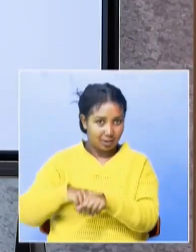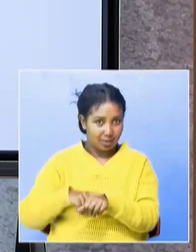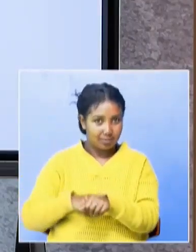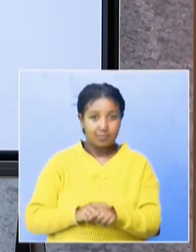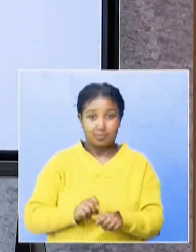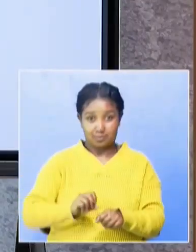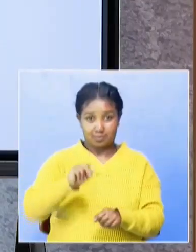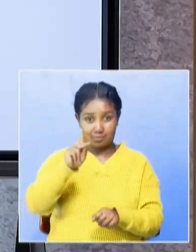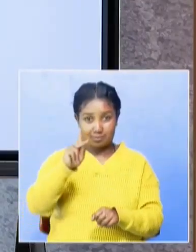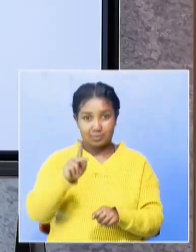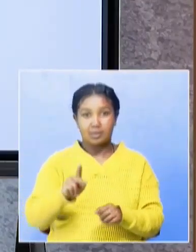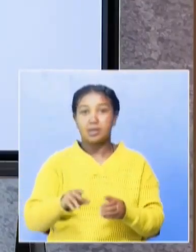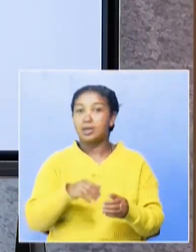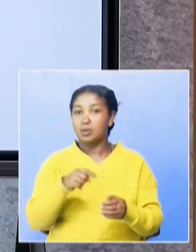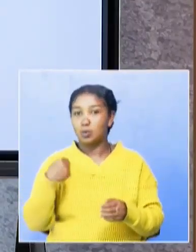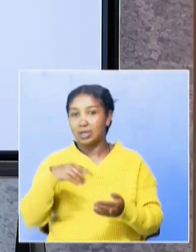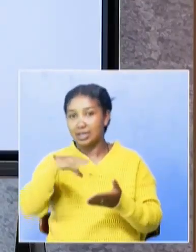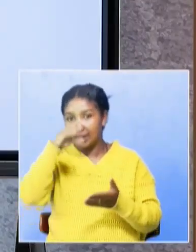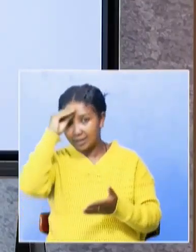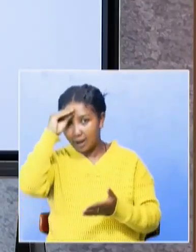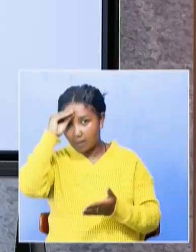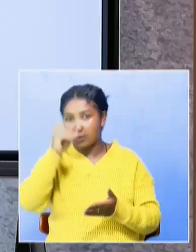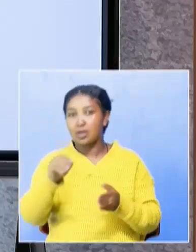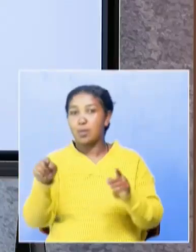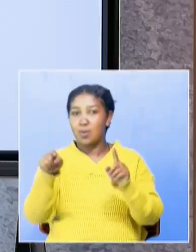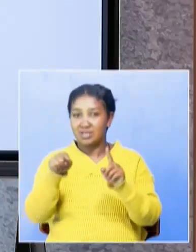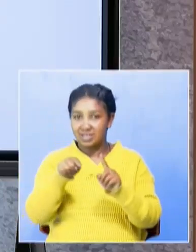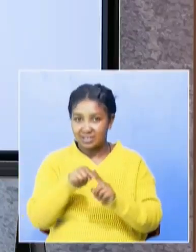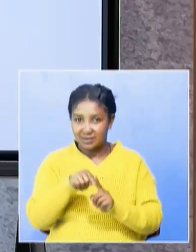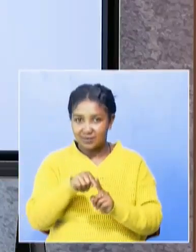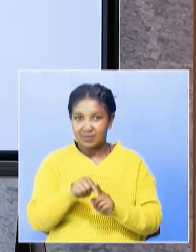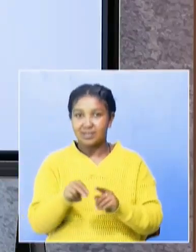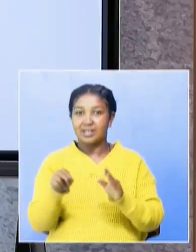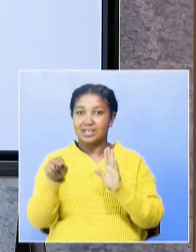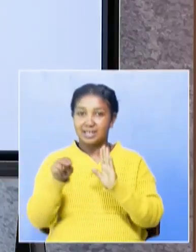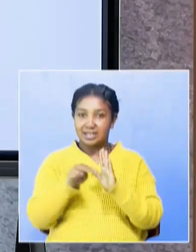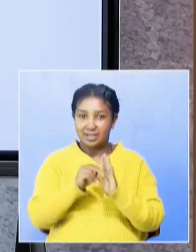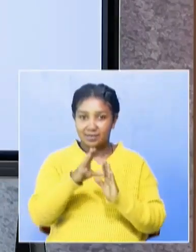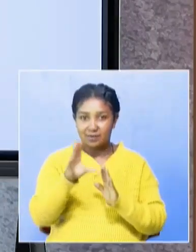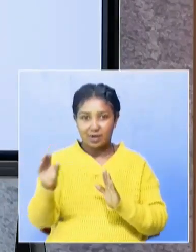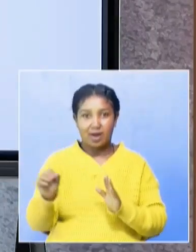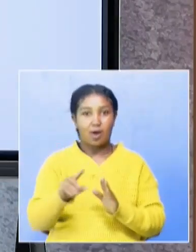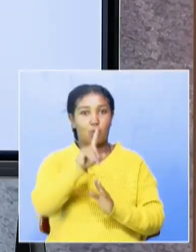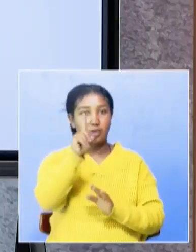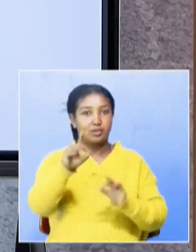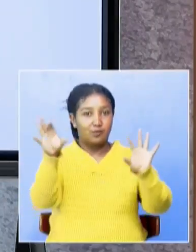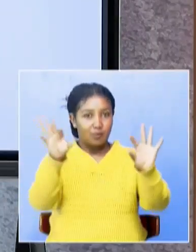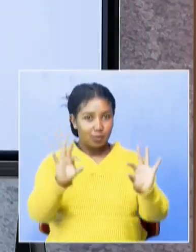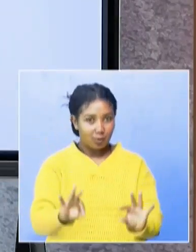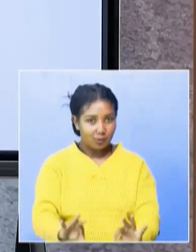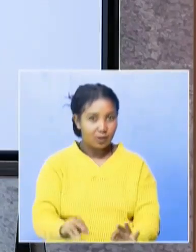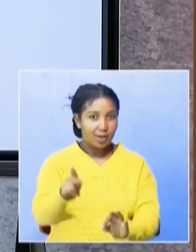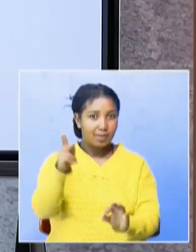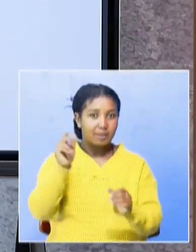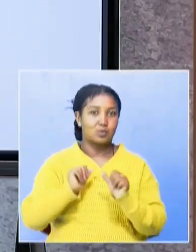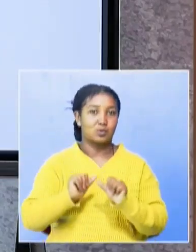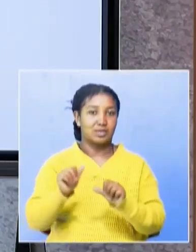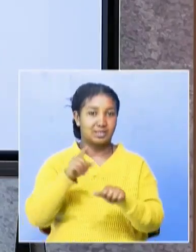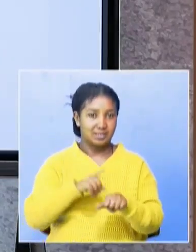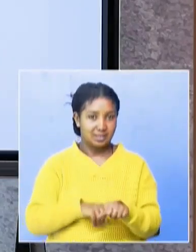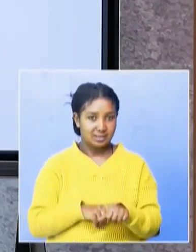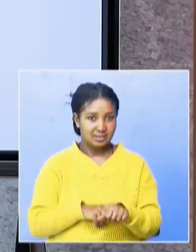Is that clear? And that's how we talked about the positive, negative, and question form of past continuous